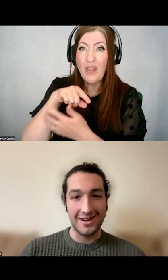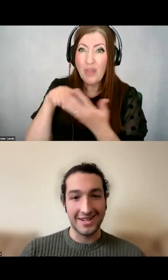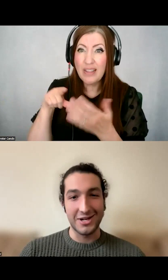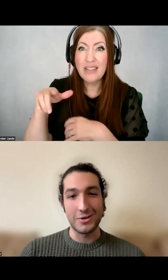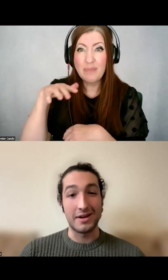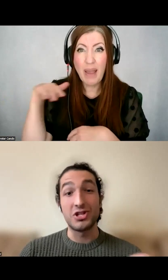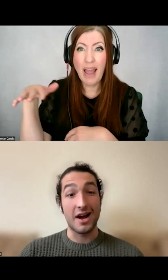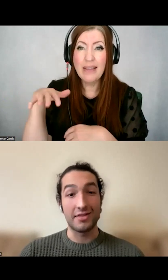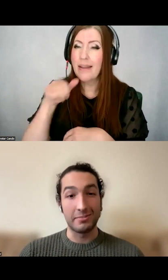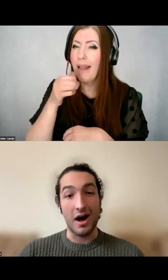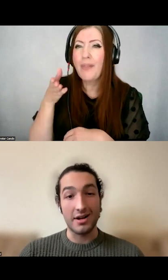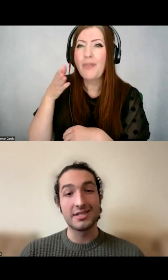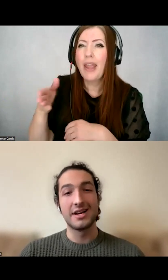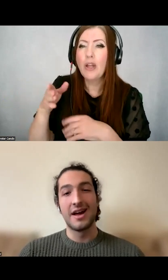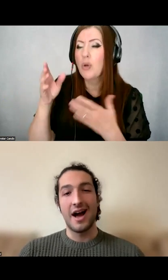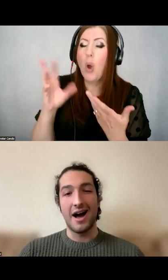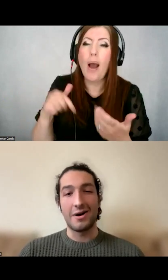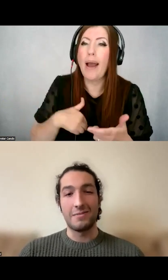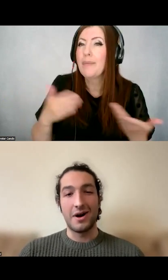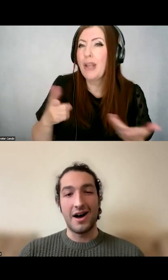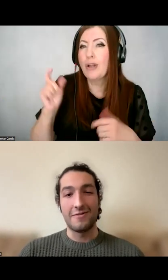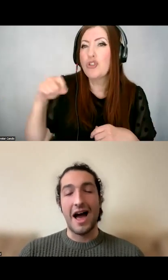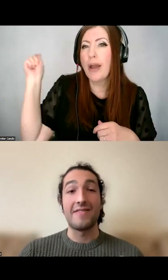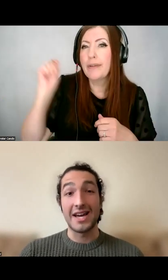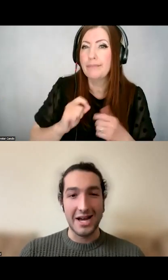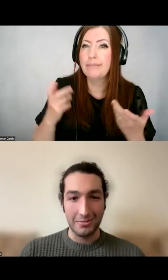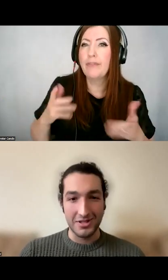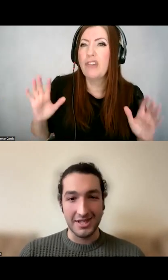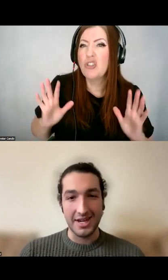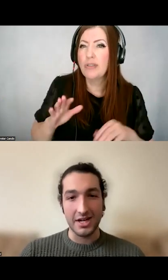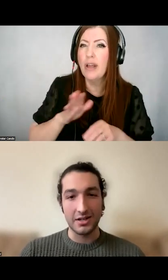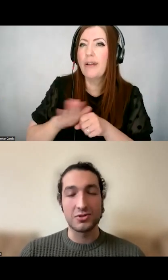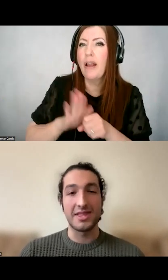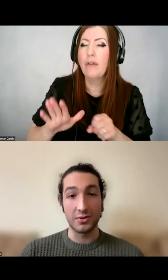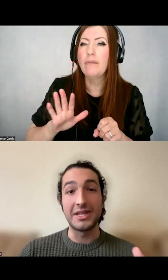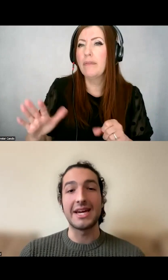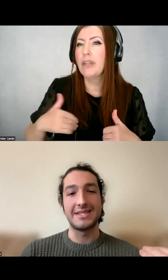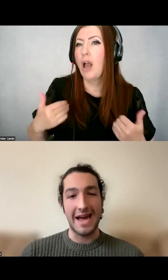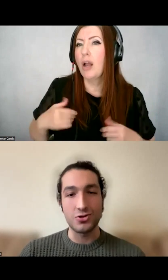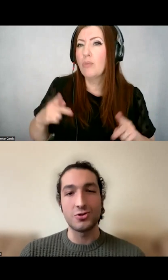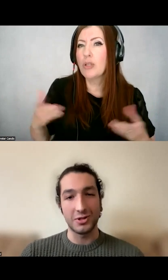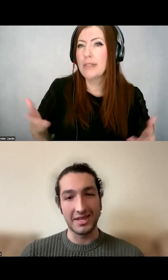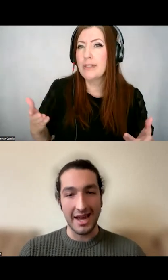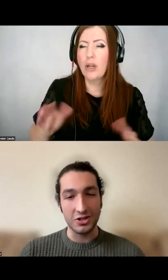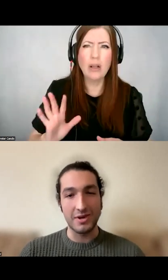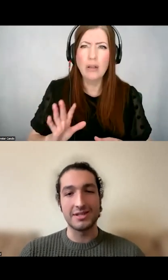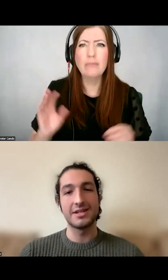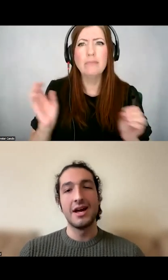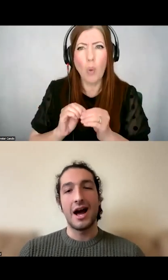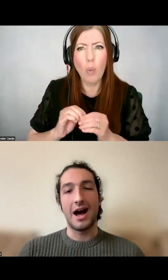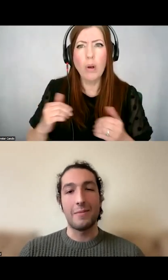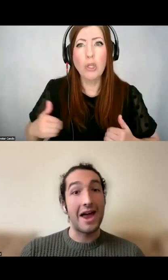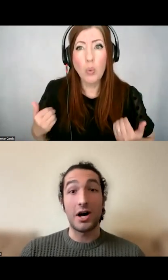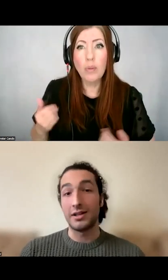not just there to, kind of check off the box of having a young person here. So I think really intentional youth